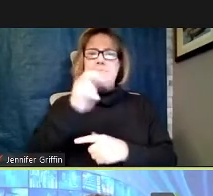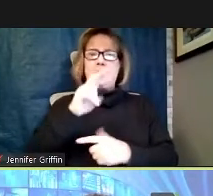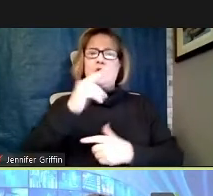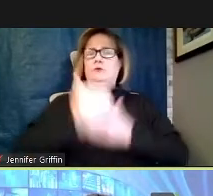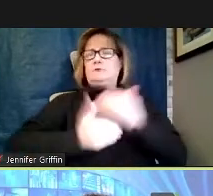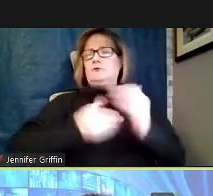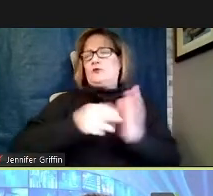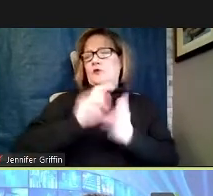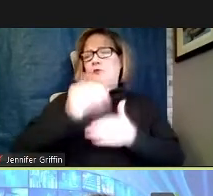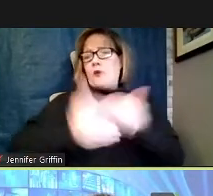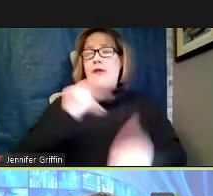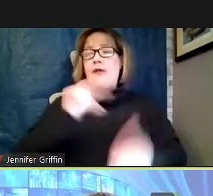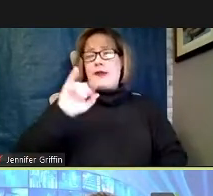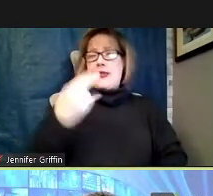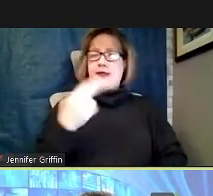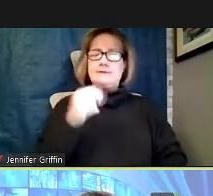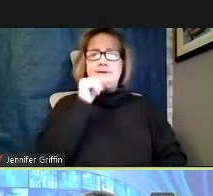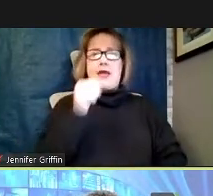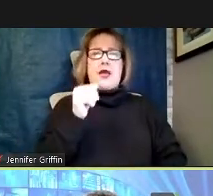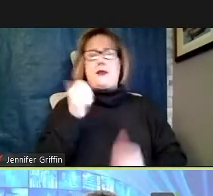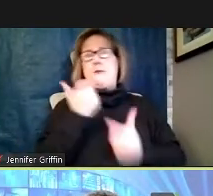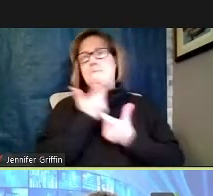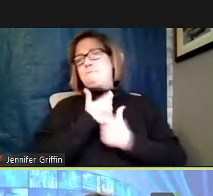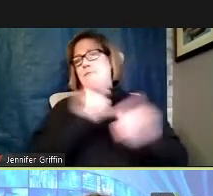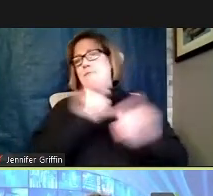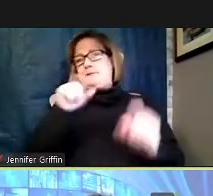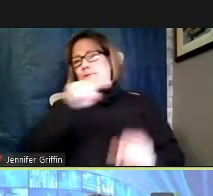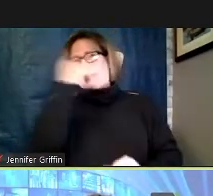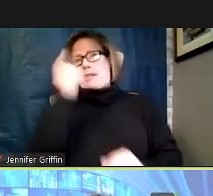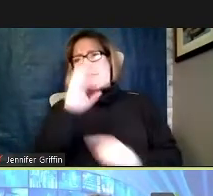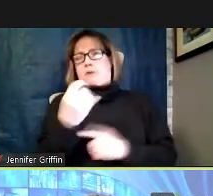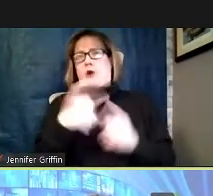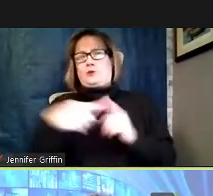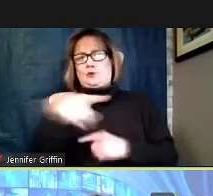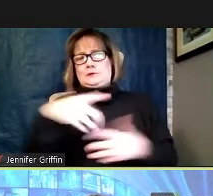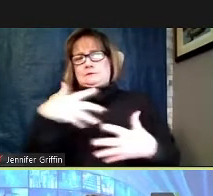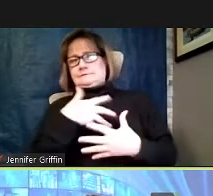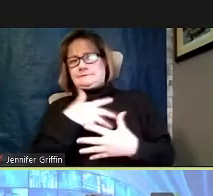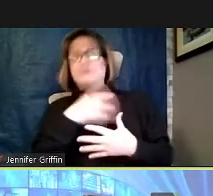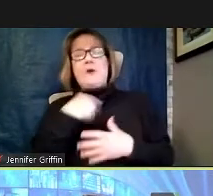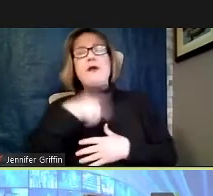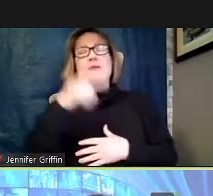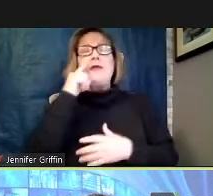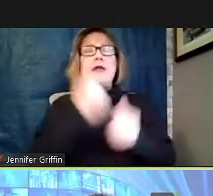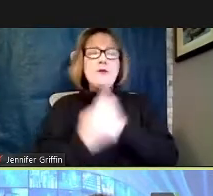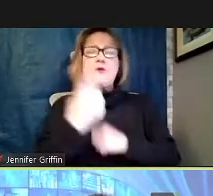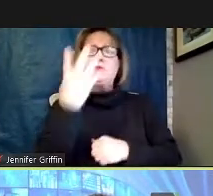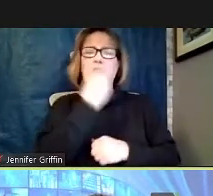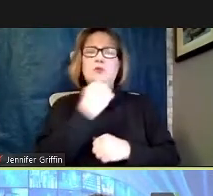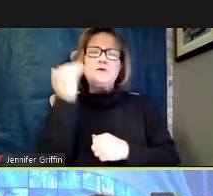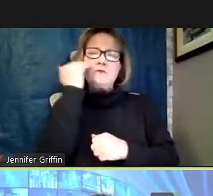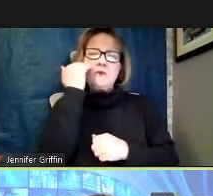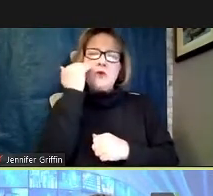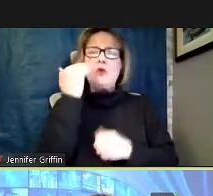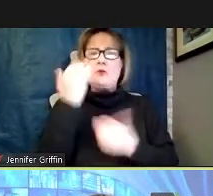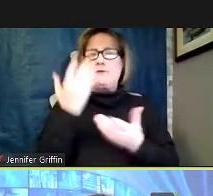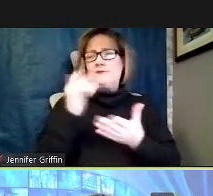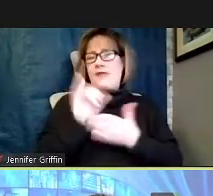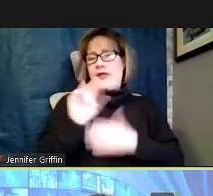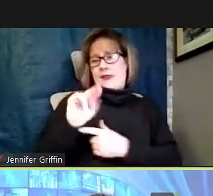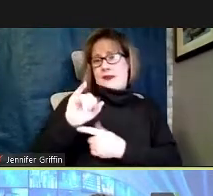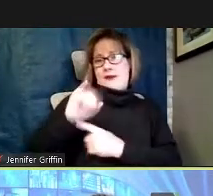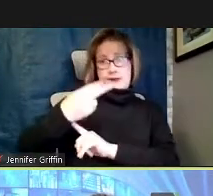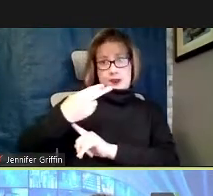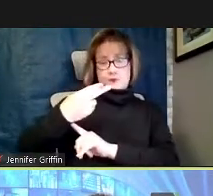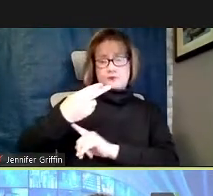that NIH isn't such a big black box to you. So I think everybody's pretty familiar with the fact that